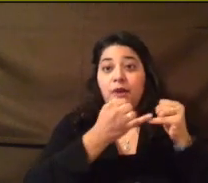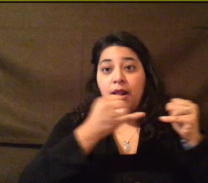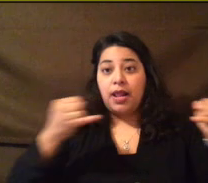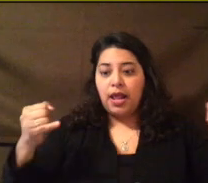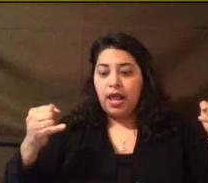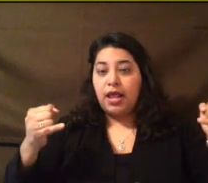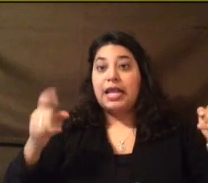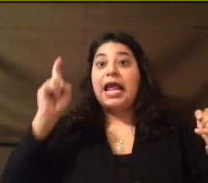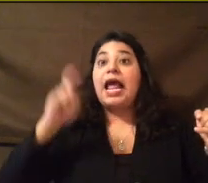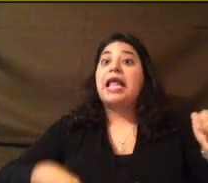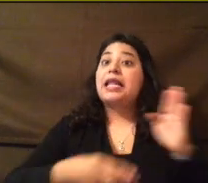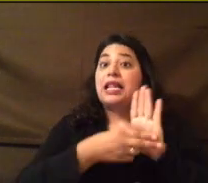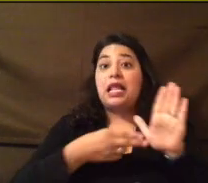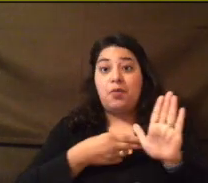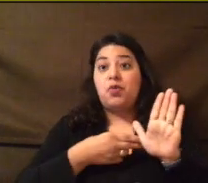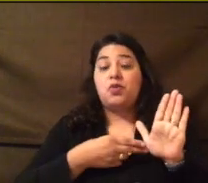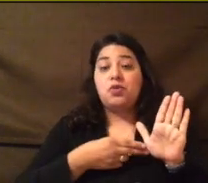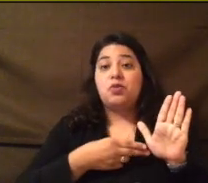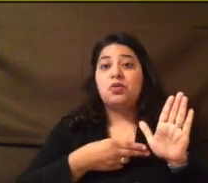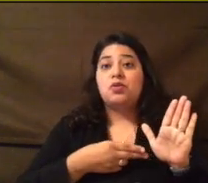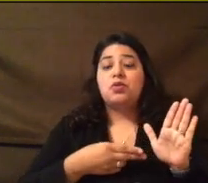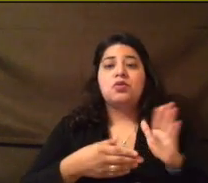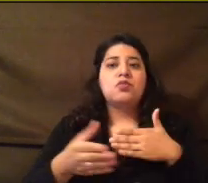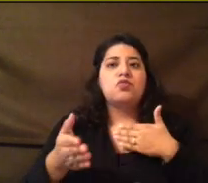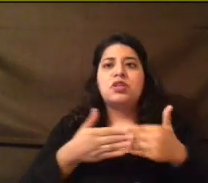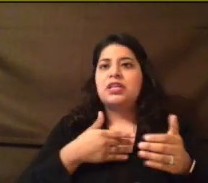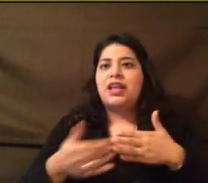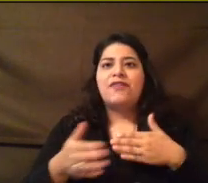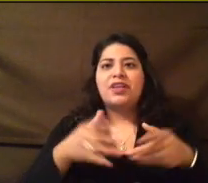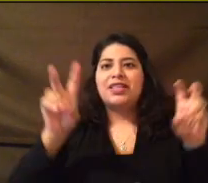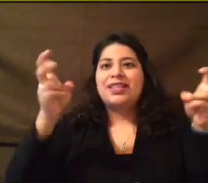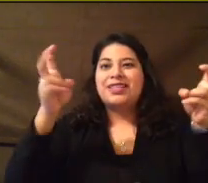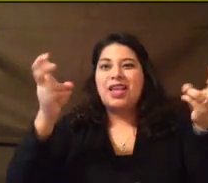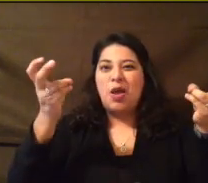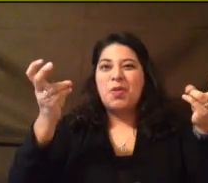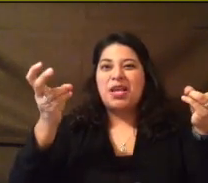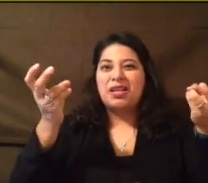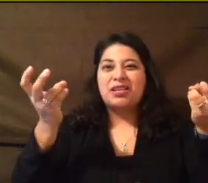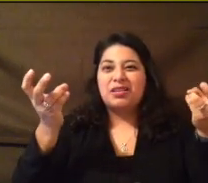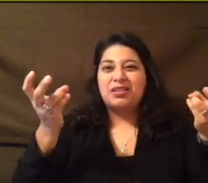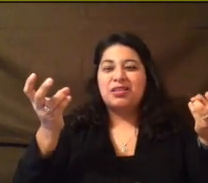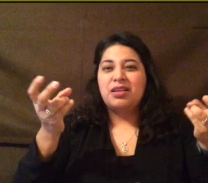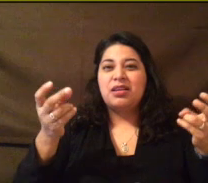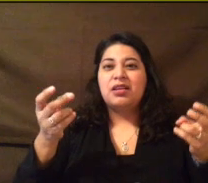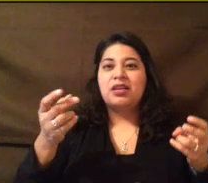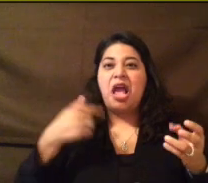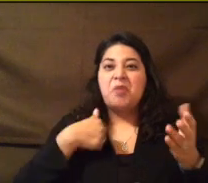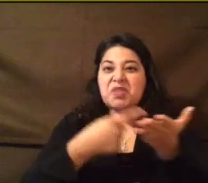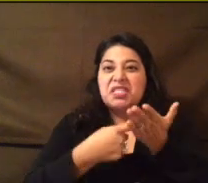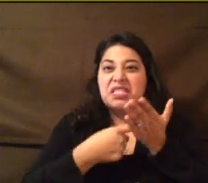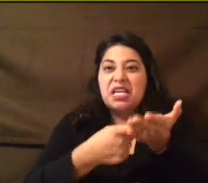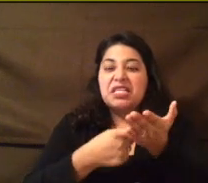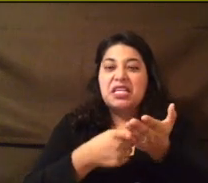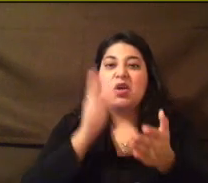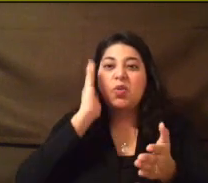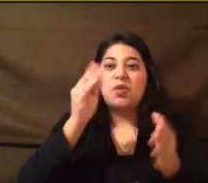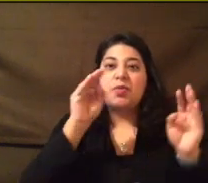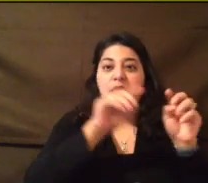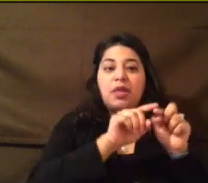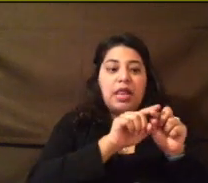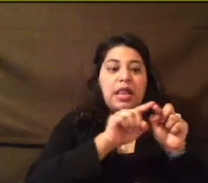first my number line, and the most important thing that I need to do is I need to label. So whatever the subject